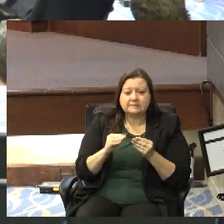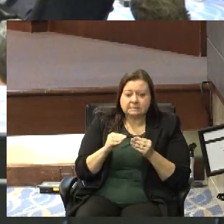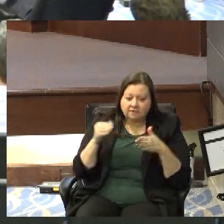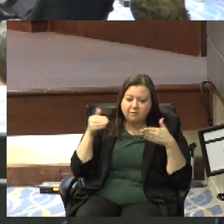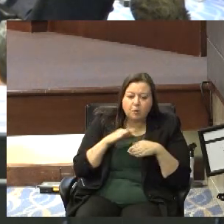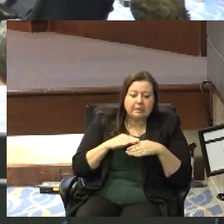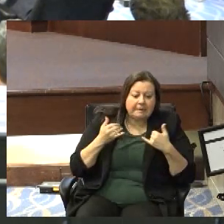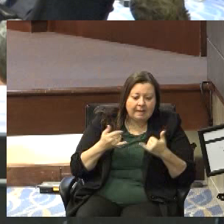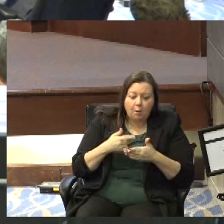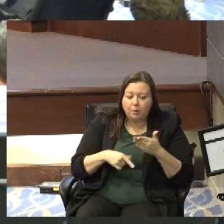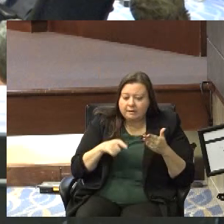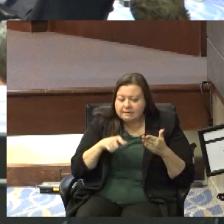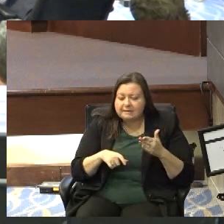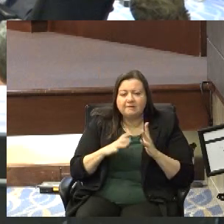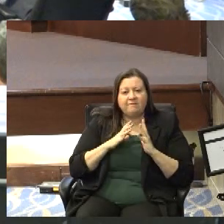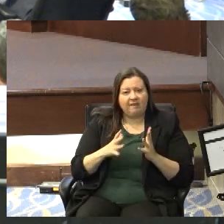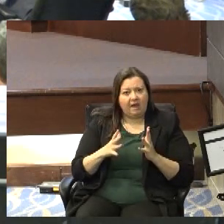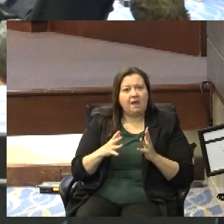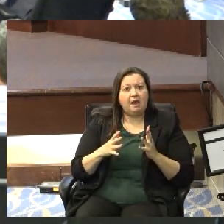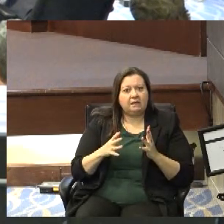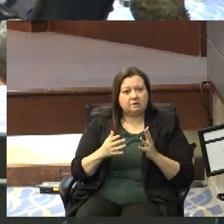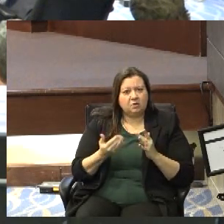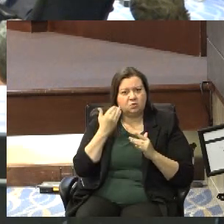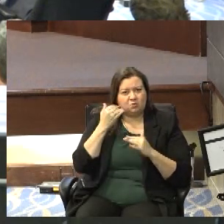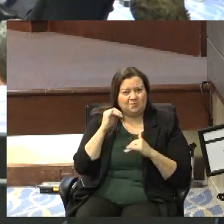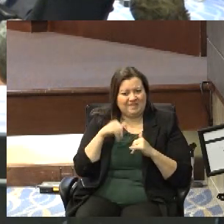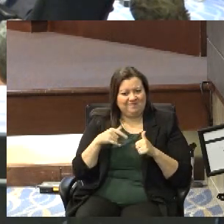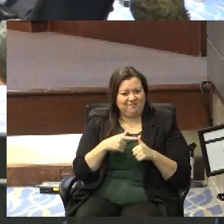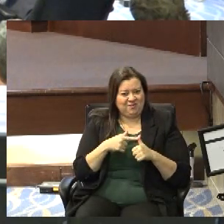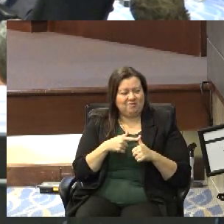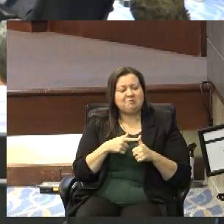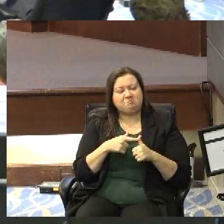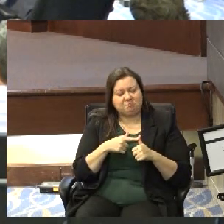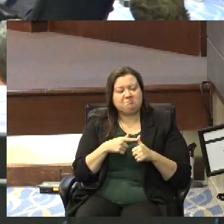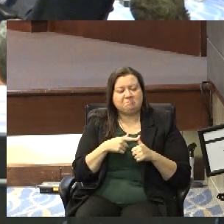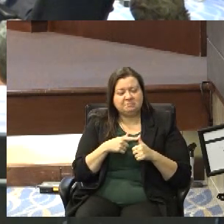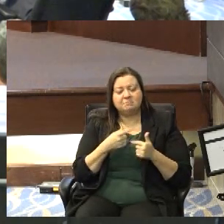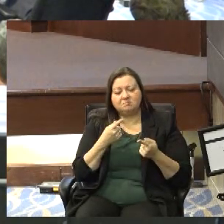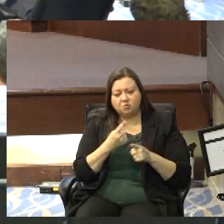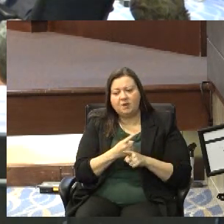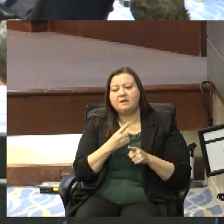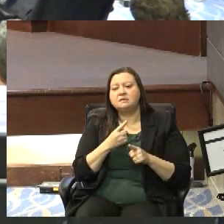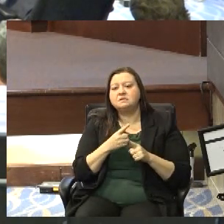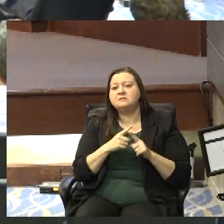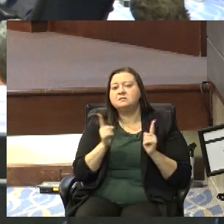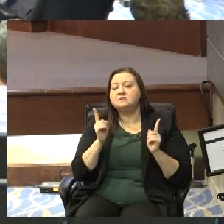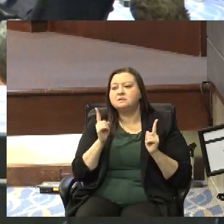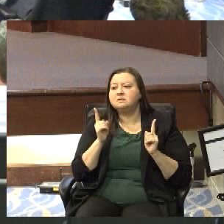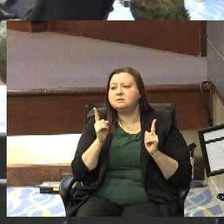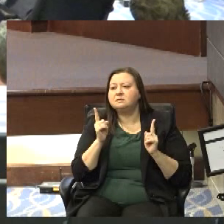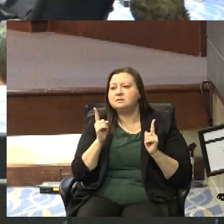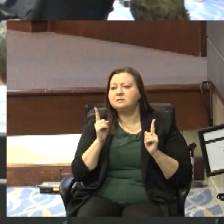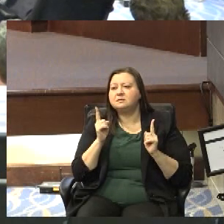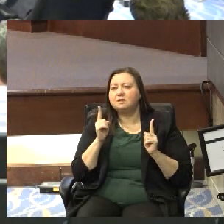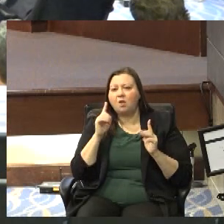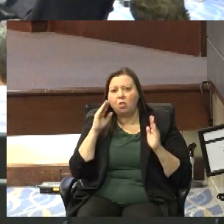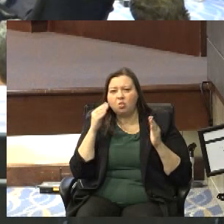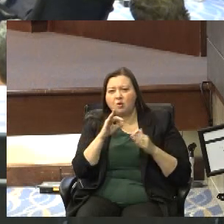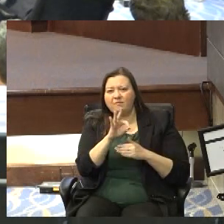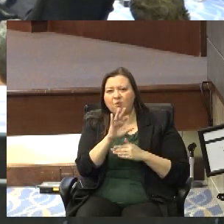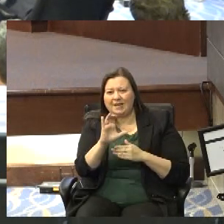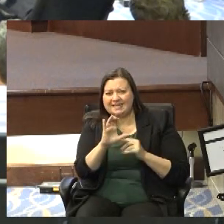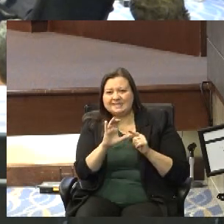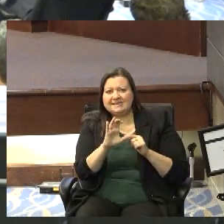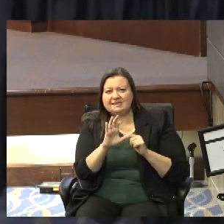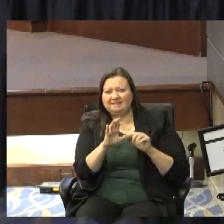correct. I just thought Councilman Rodriguez's point is is it was looking at Floyd Casey, assurances on